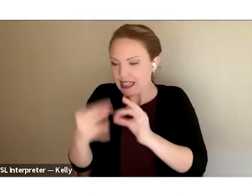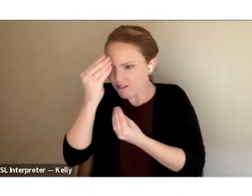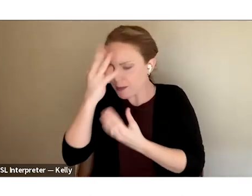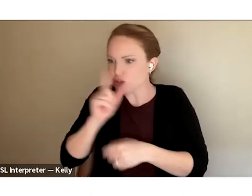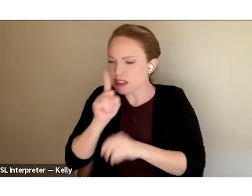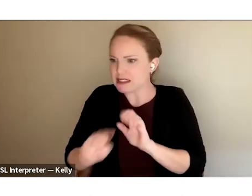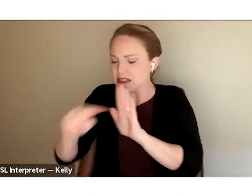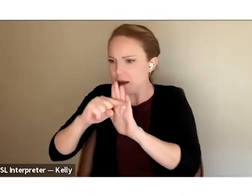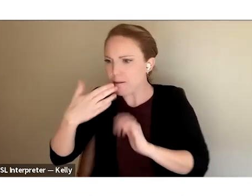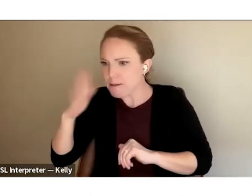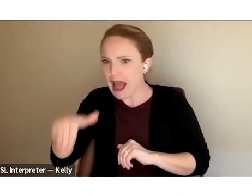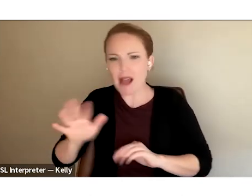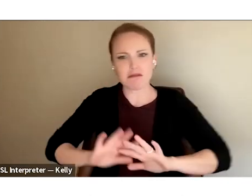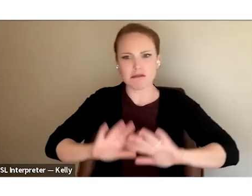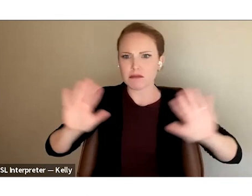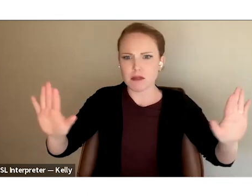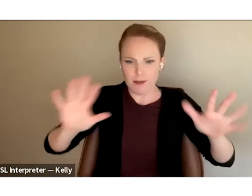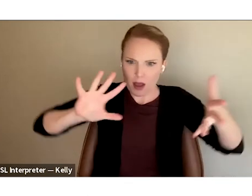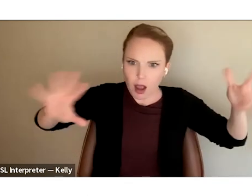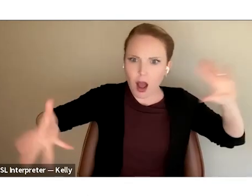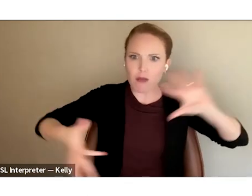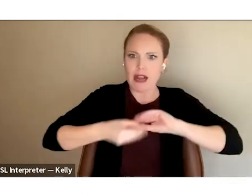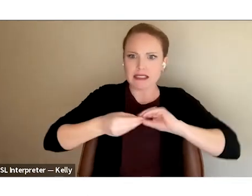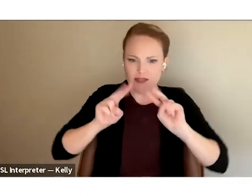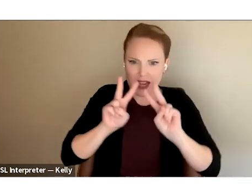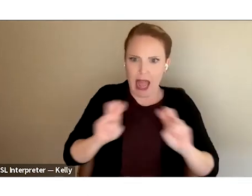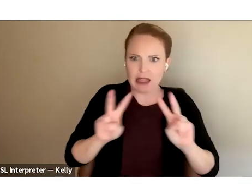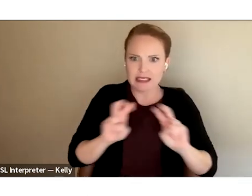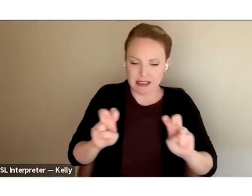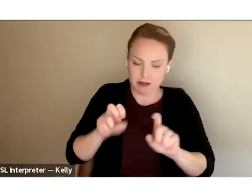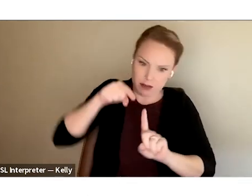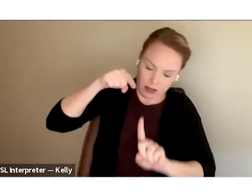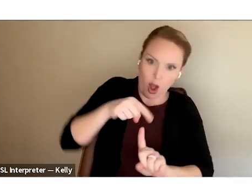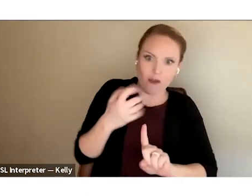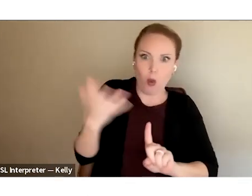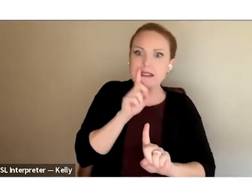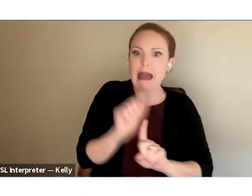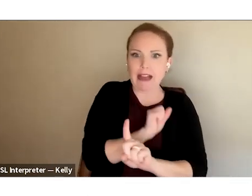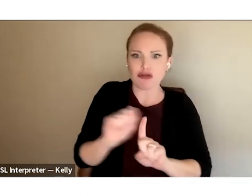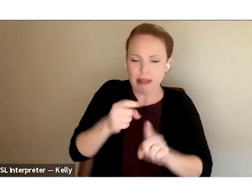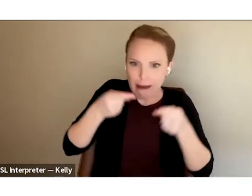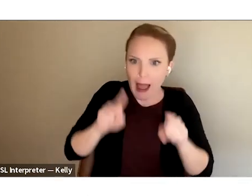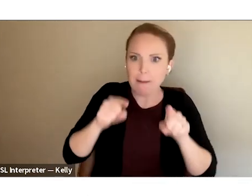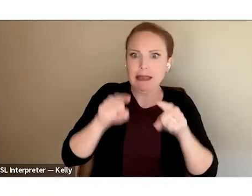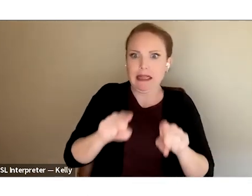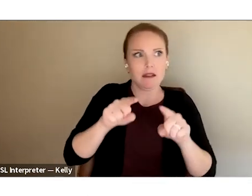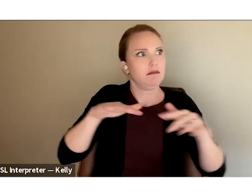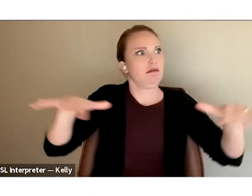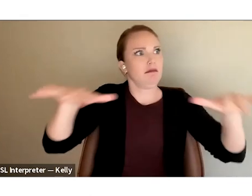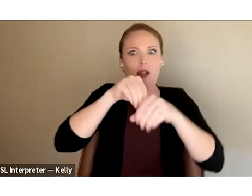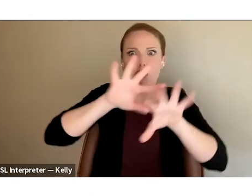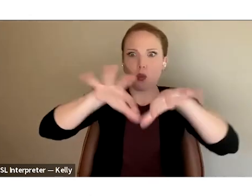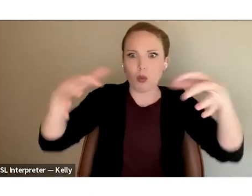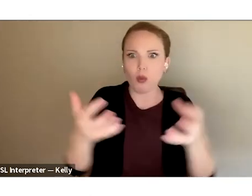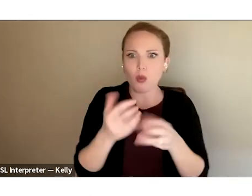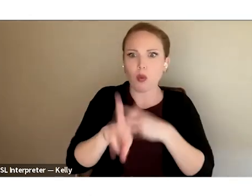a comprehensive analysis of what is happening. And so to do that, I sit